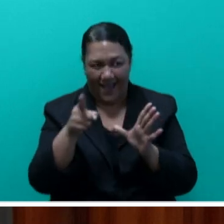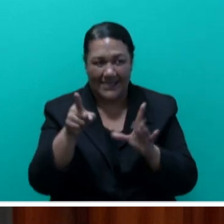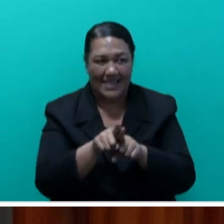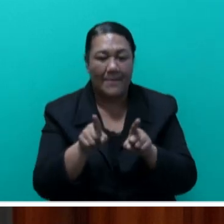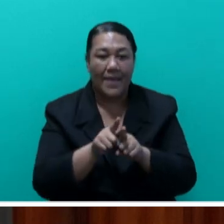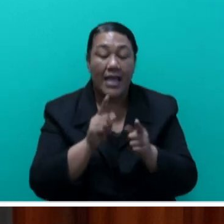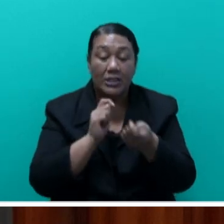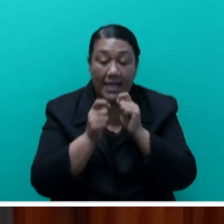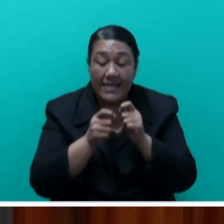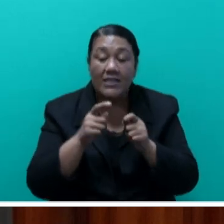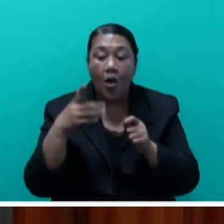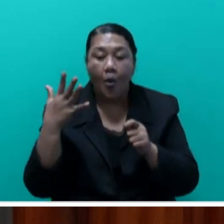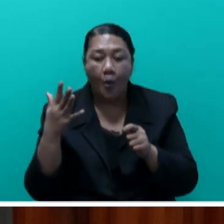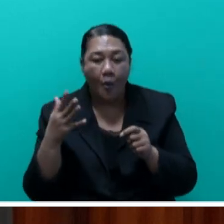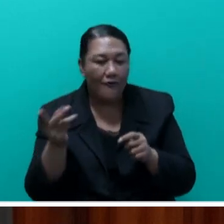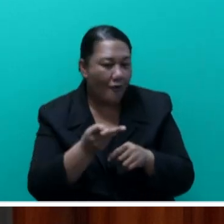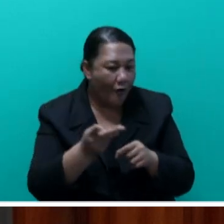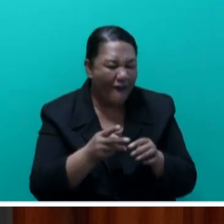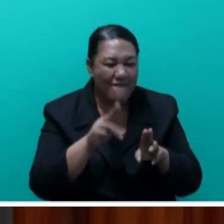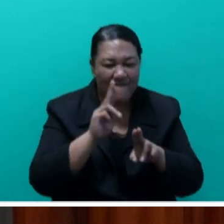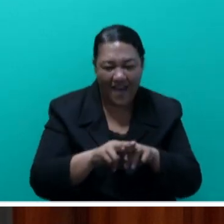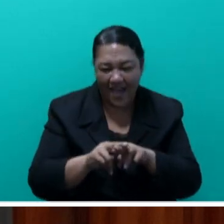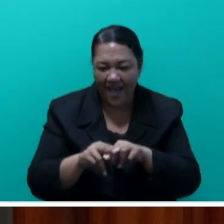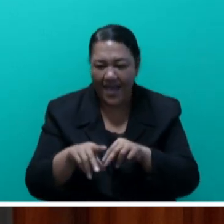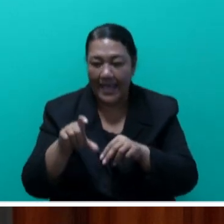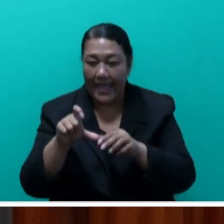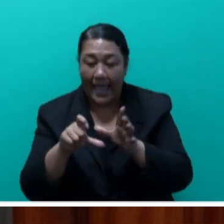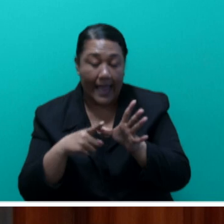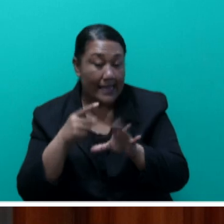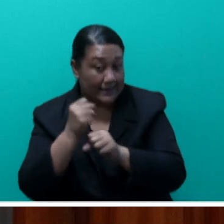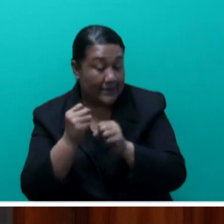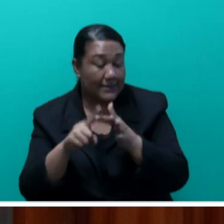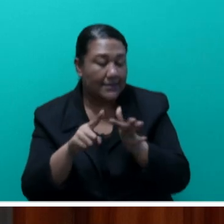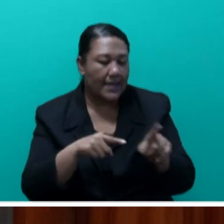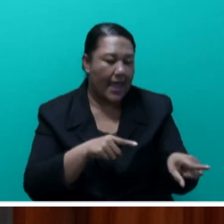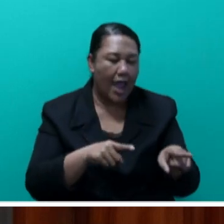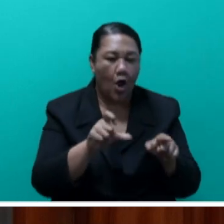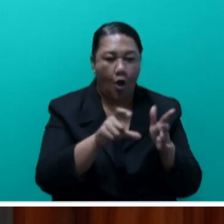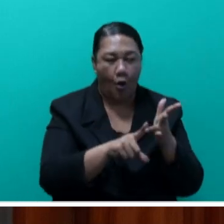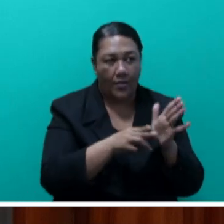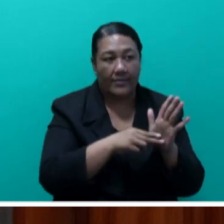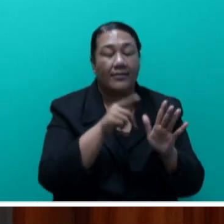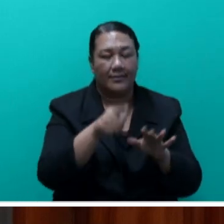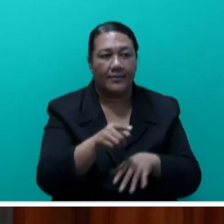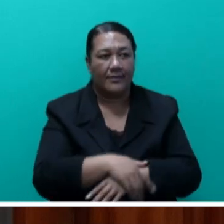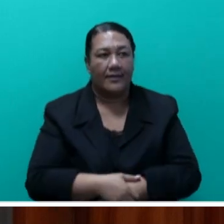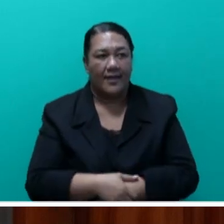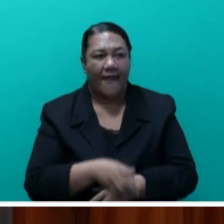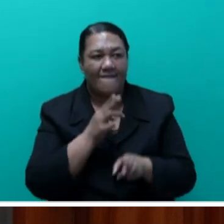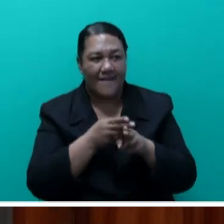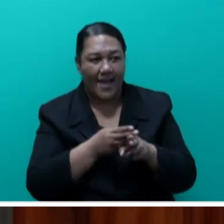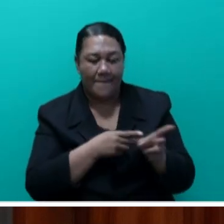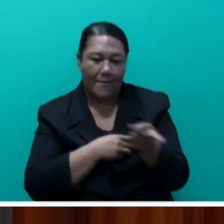fry collection and pond culture in Raviravimba in the 1970s. Honourable Speaker, other species currently trialed by our